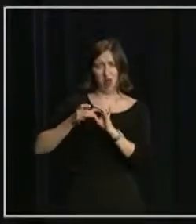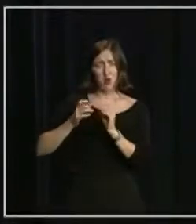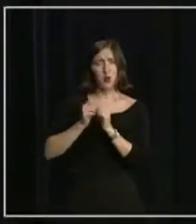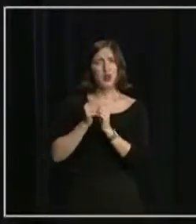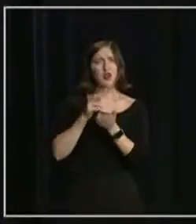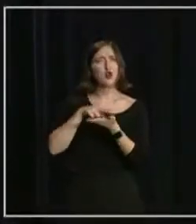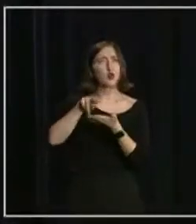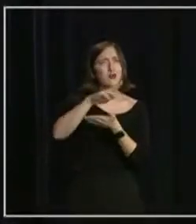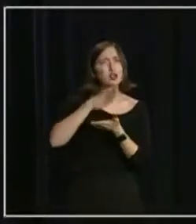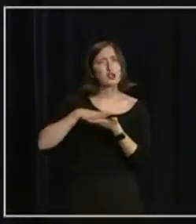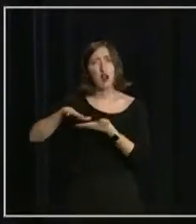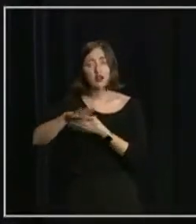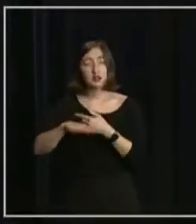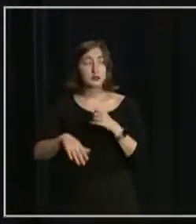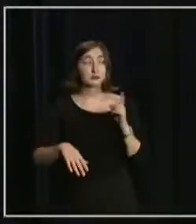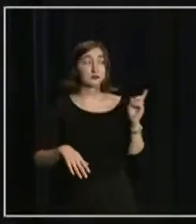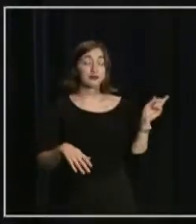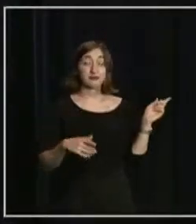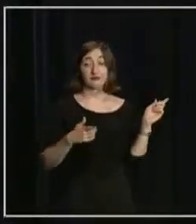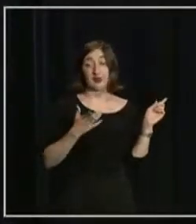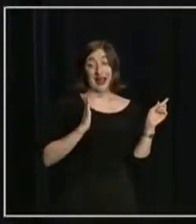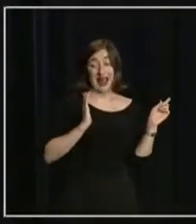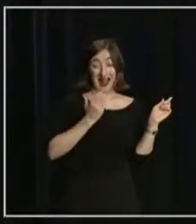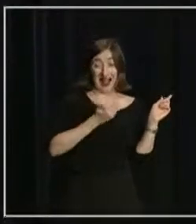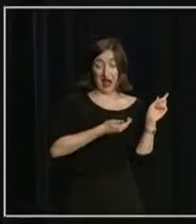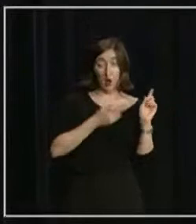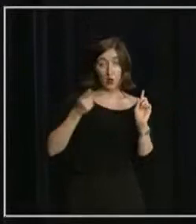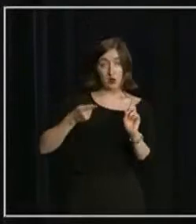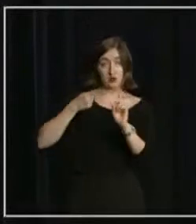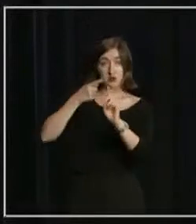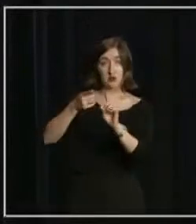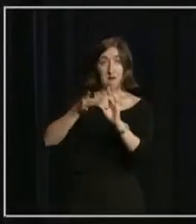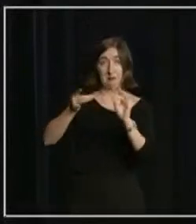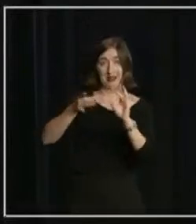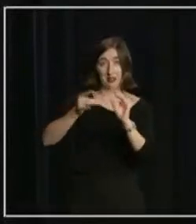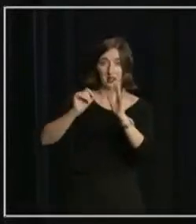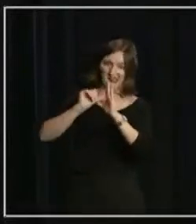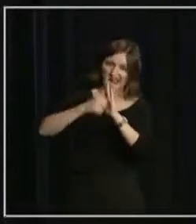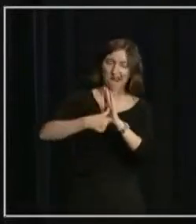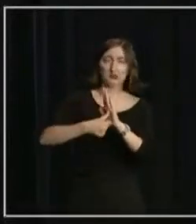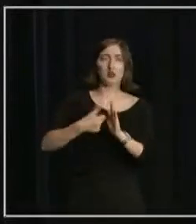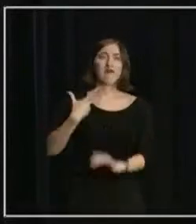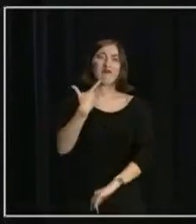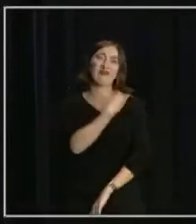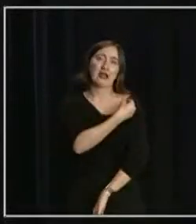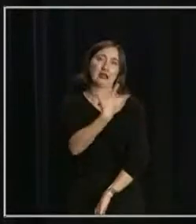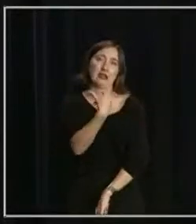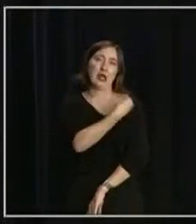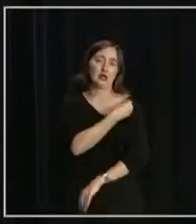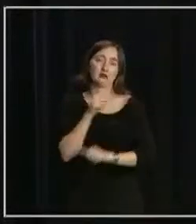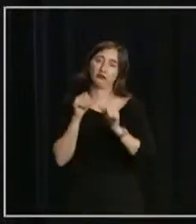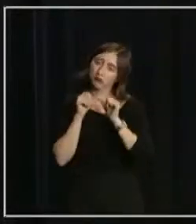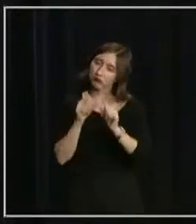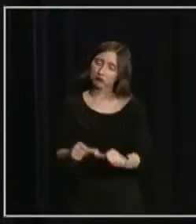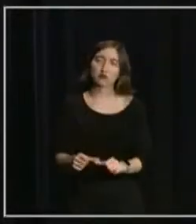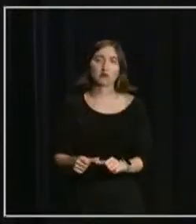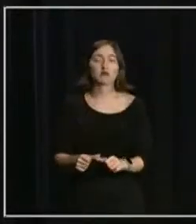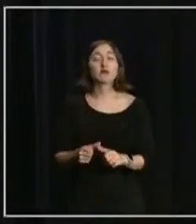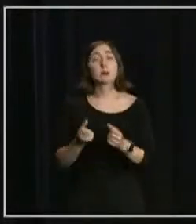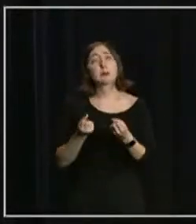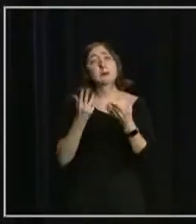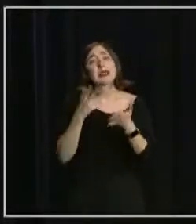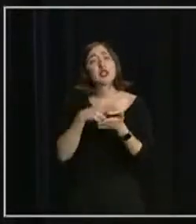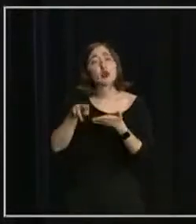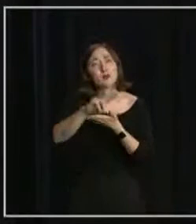take-home message is get vaccinated. As you've heard, in terms of the drop in our positivity rate, we do know that a number of these universities and a lot of